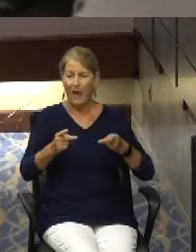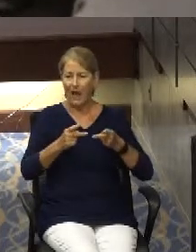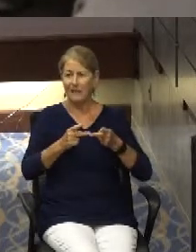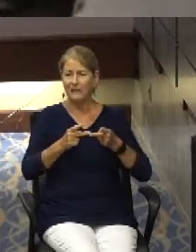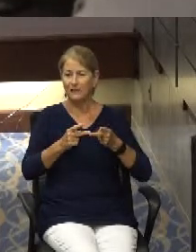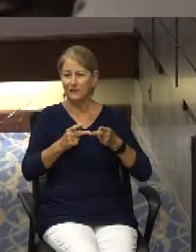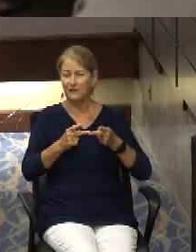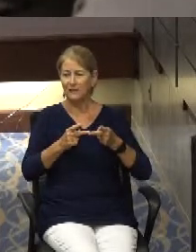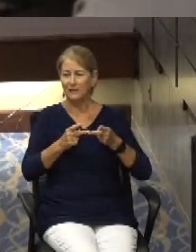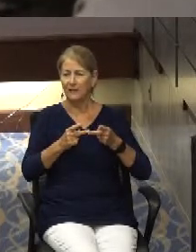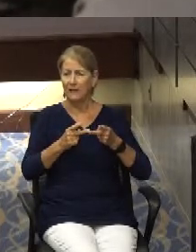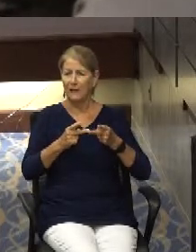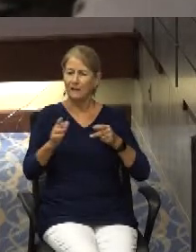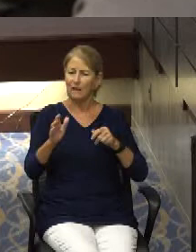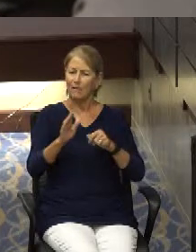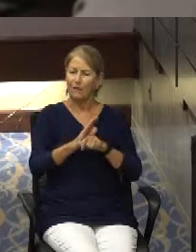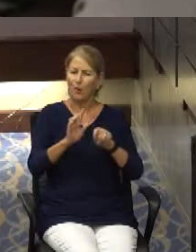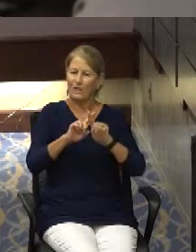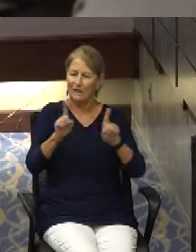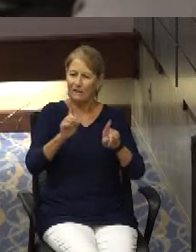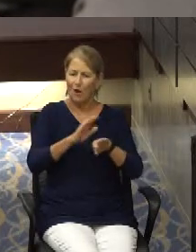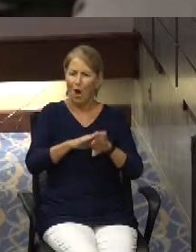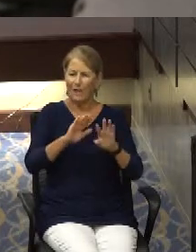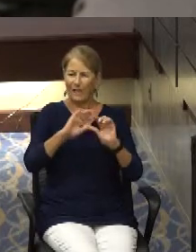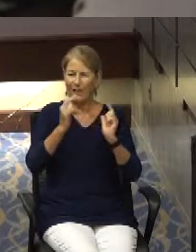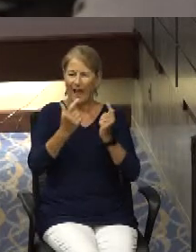that's totally different here on the council.